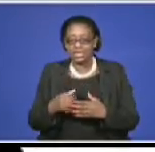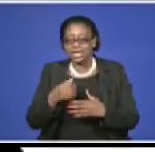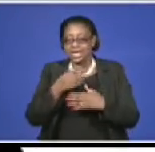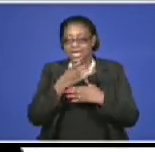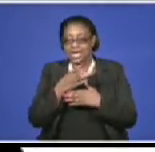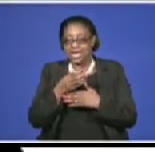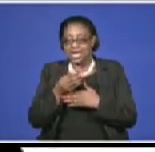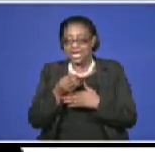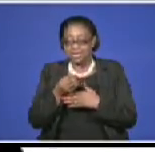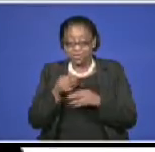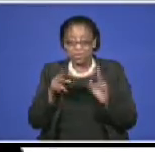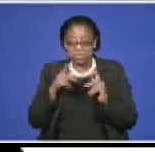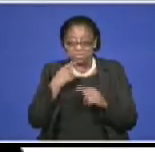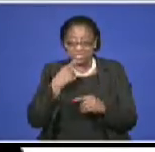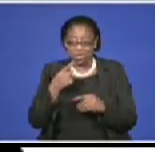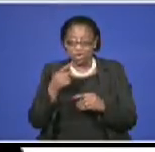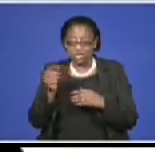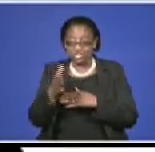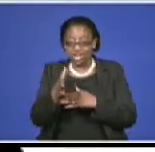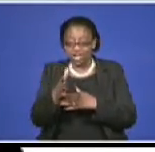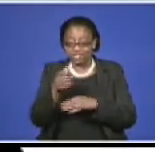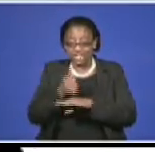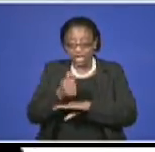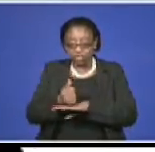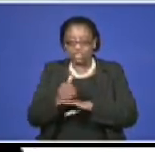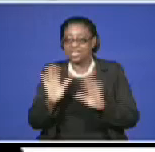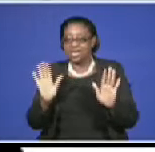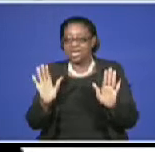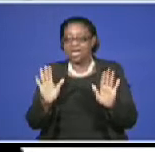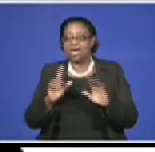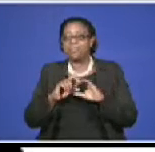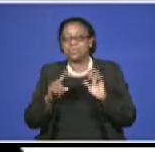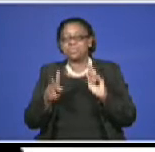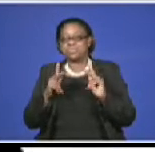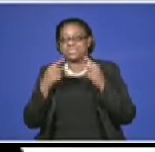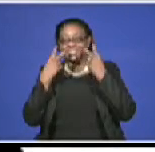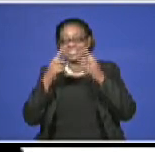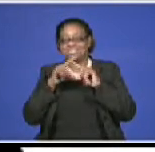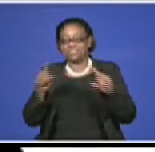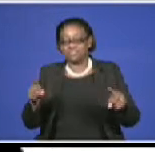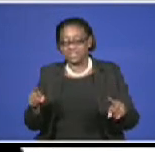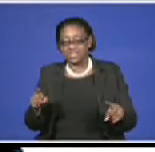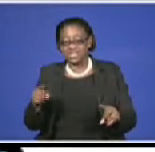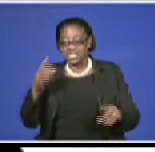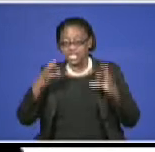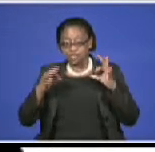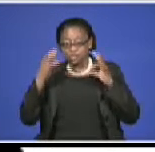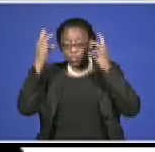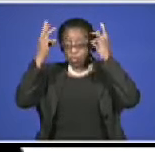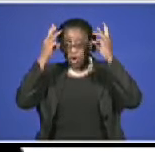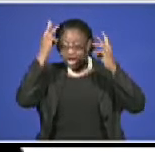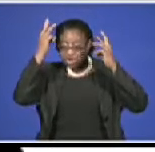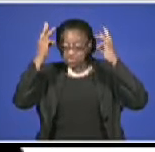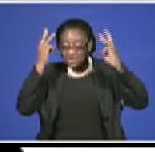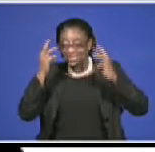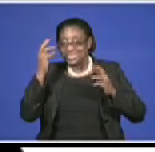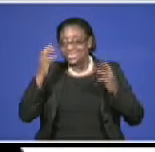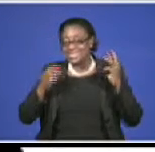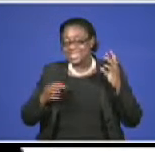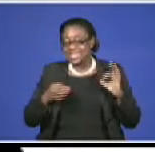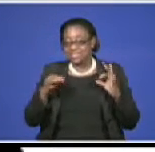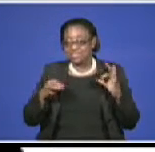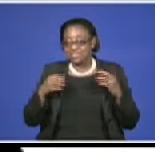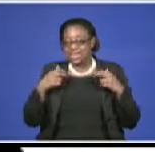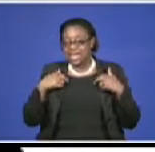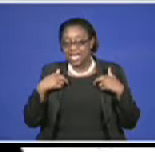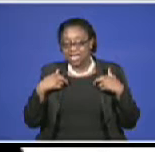the negative perceptions of sharks, so people could see them in a positive light. And if you're wondering if those images have